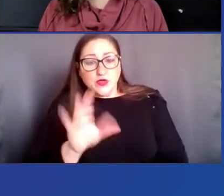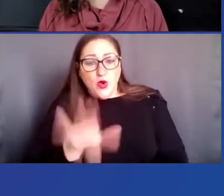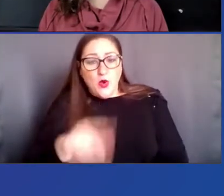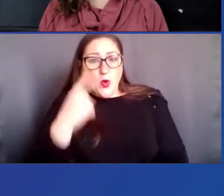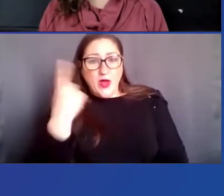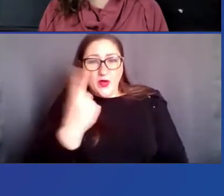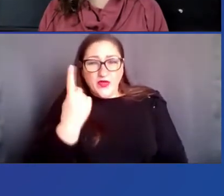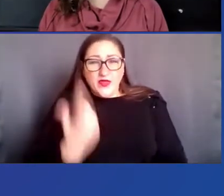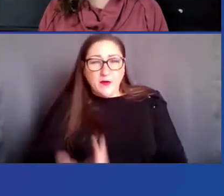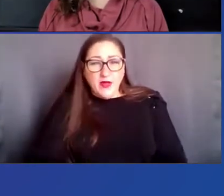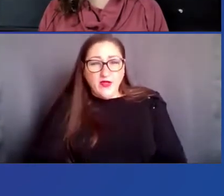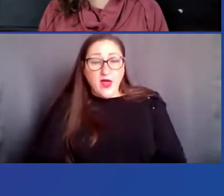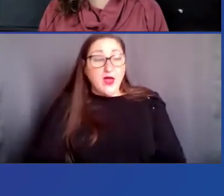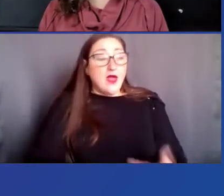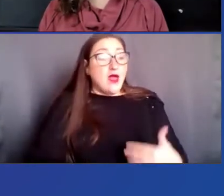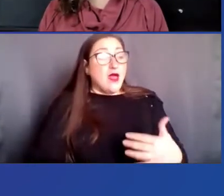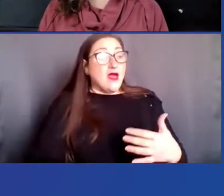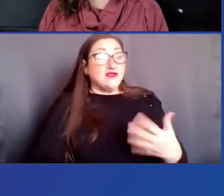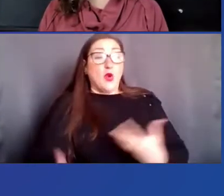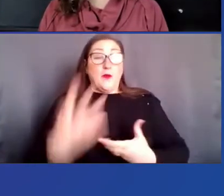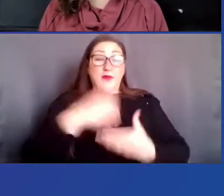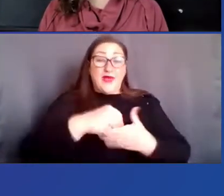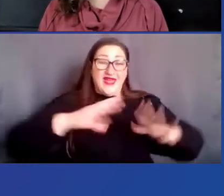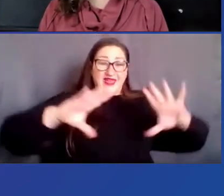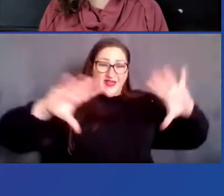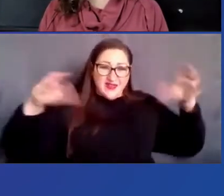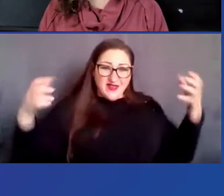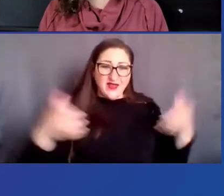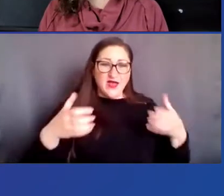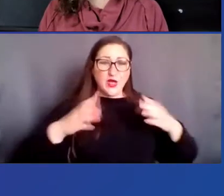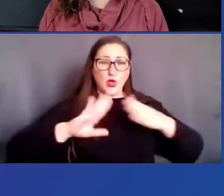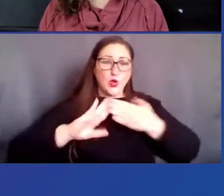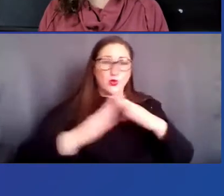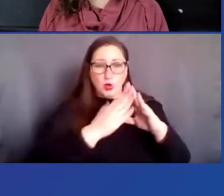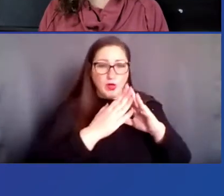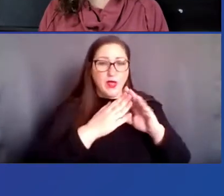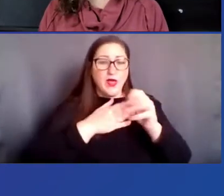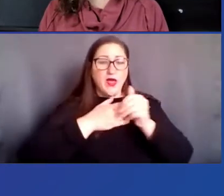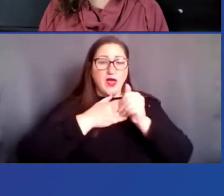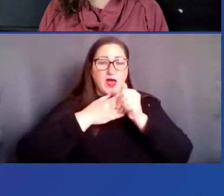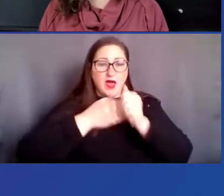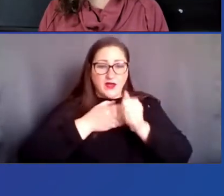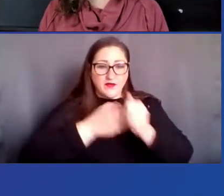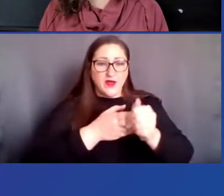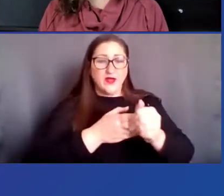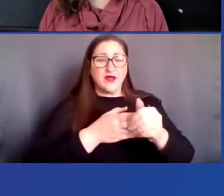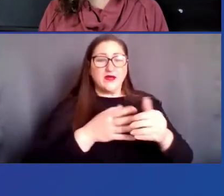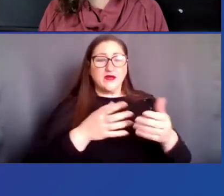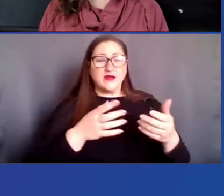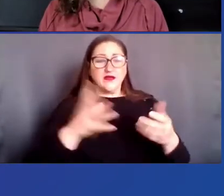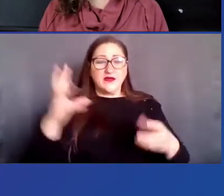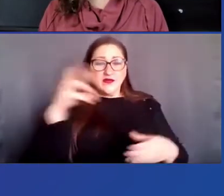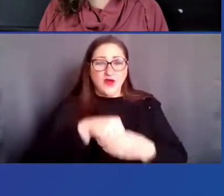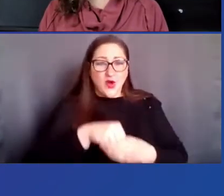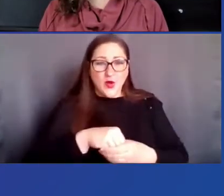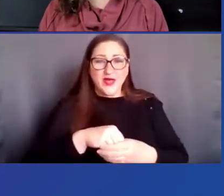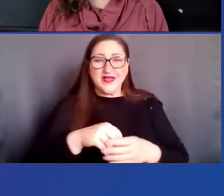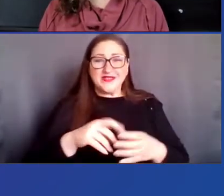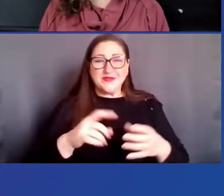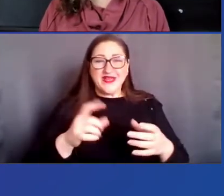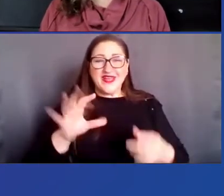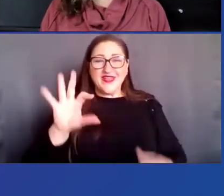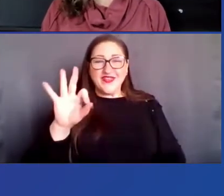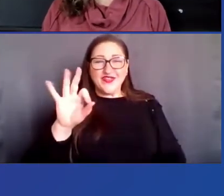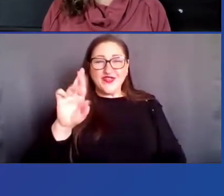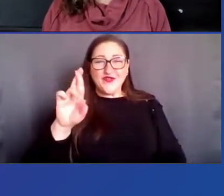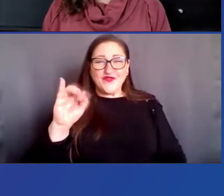in community and leadership is being in the frying pan. Jawale talks a lot about that. That's the one thing